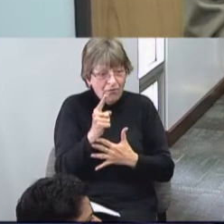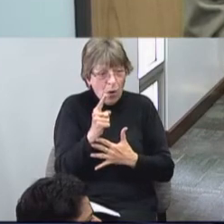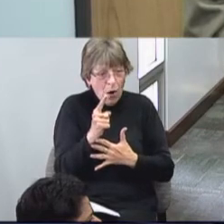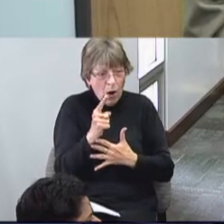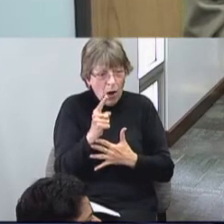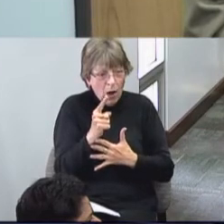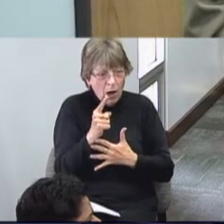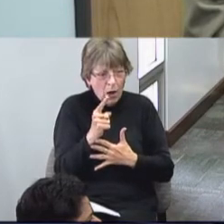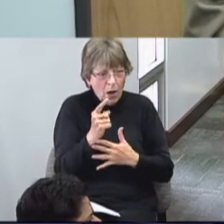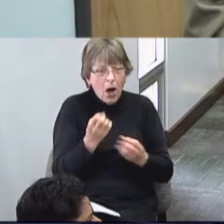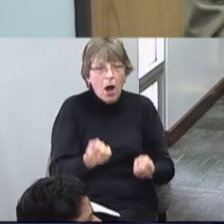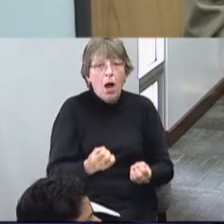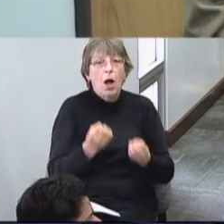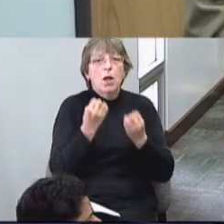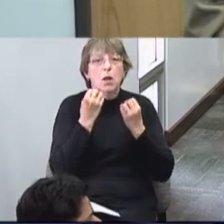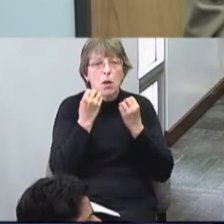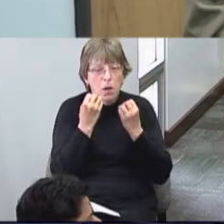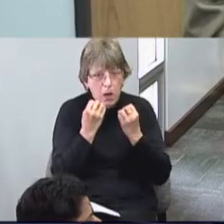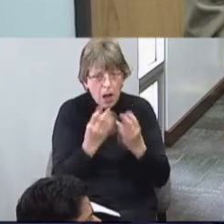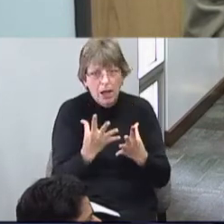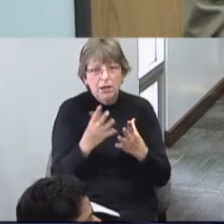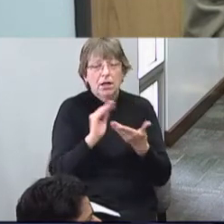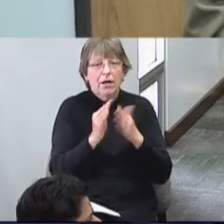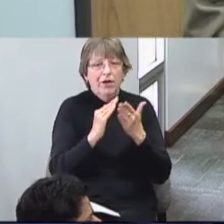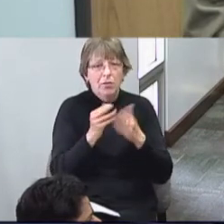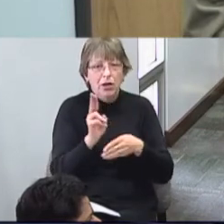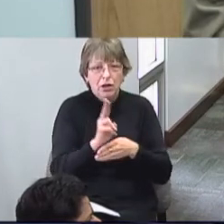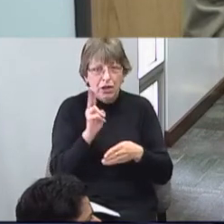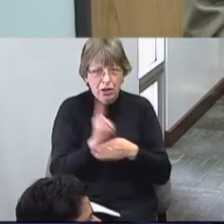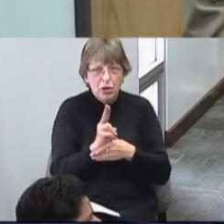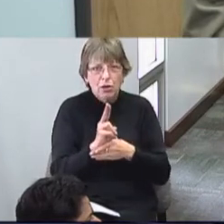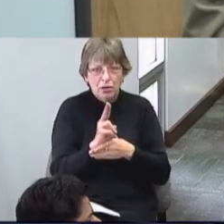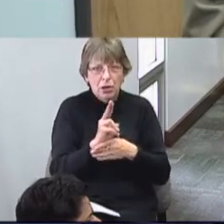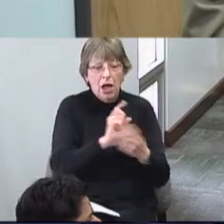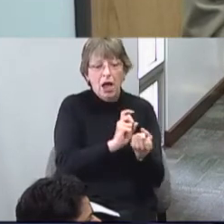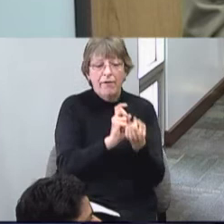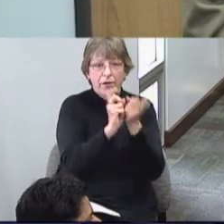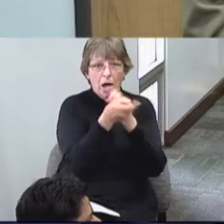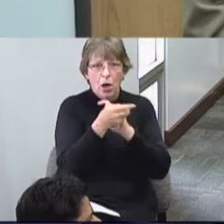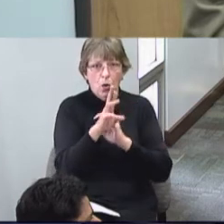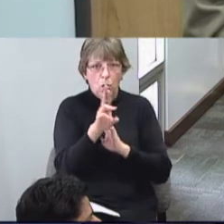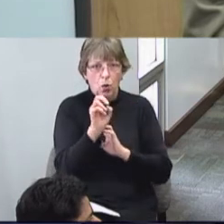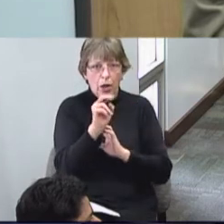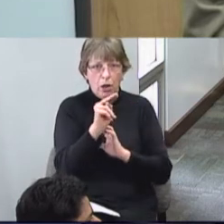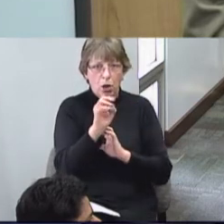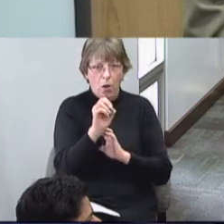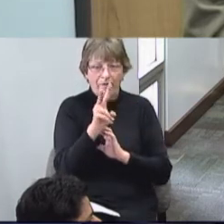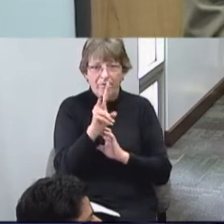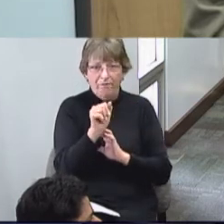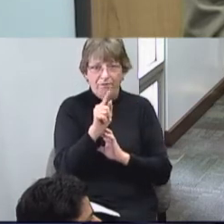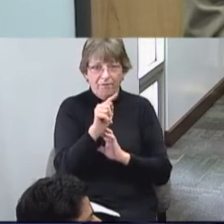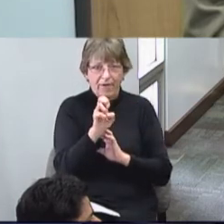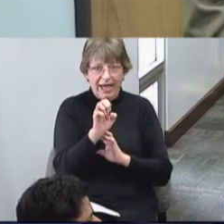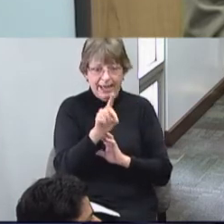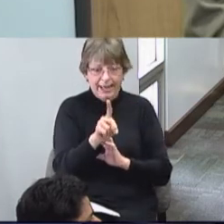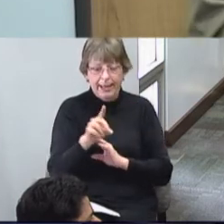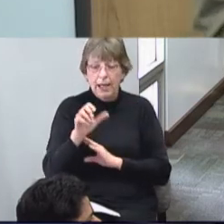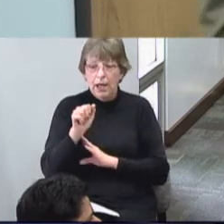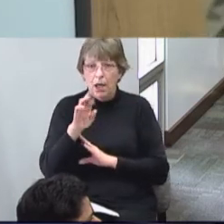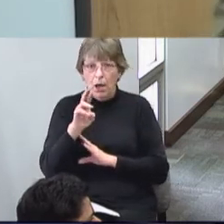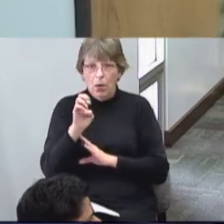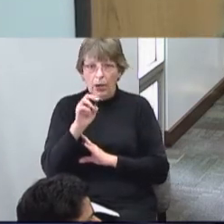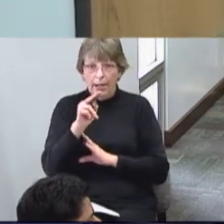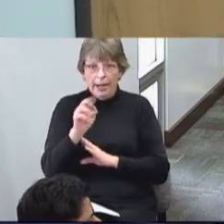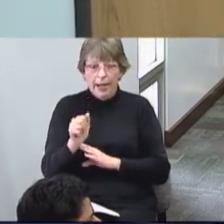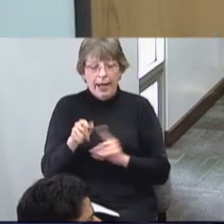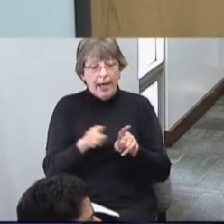extensive community use of the renovated sports arena, as well as an outstanding location